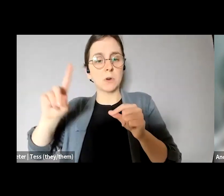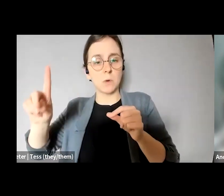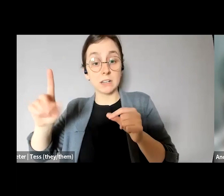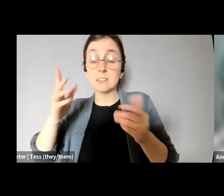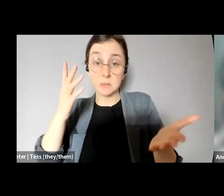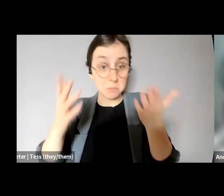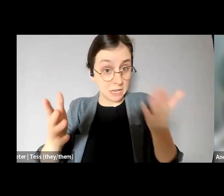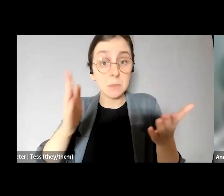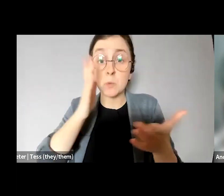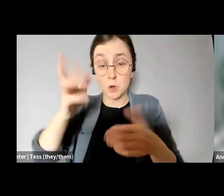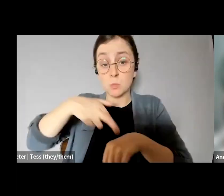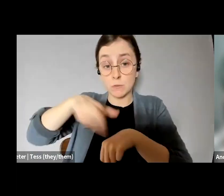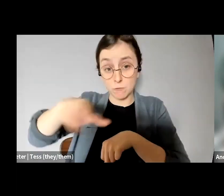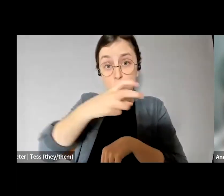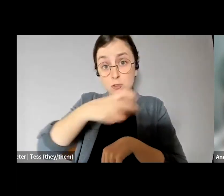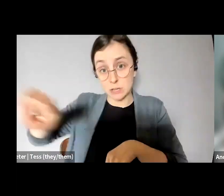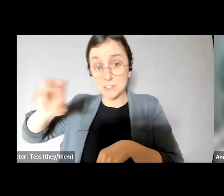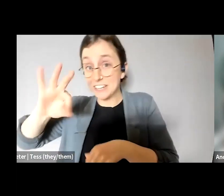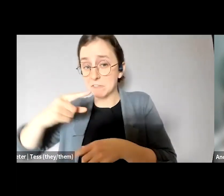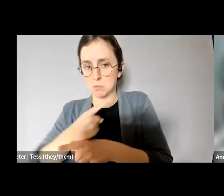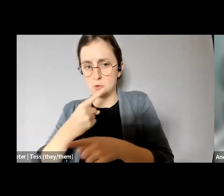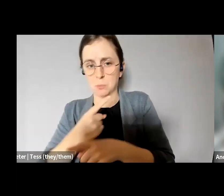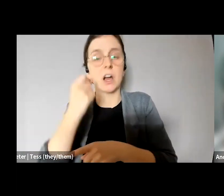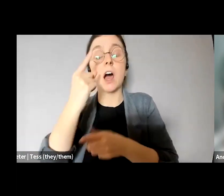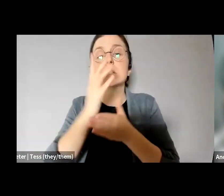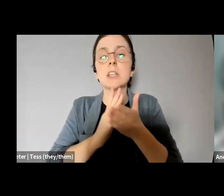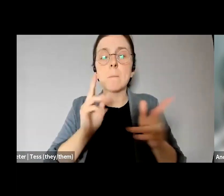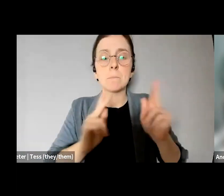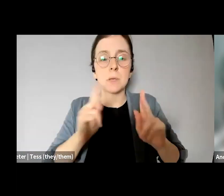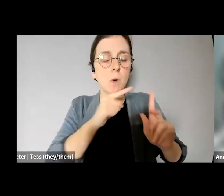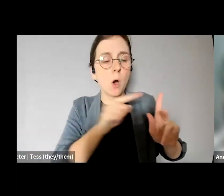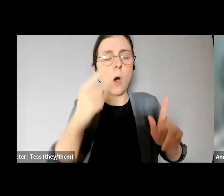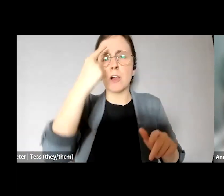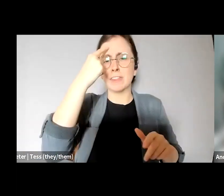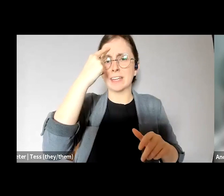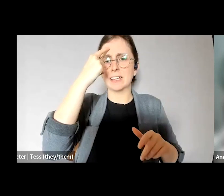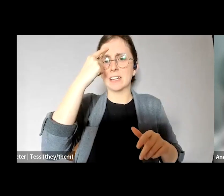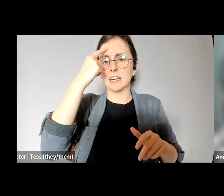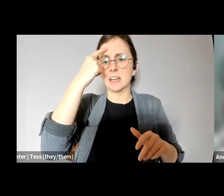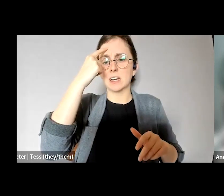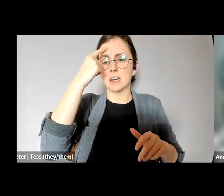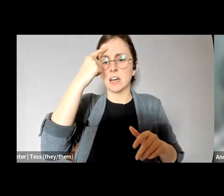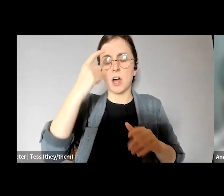a referral or transfer to 911 as appropriate, but some people may not understand that there is not an automatic